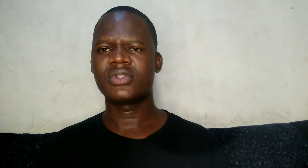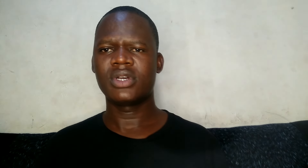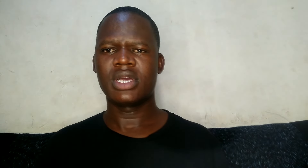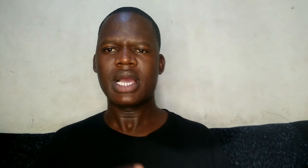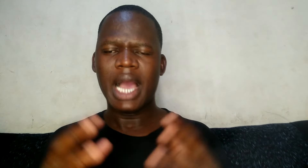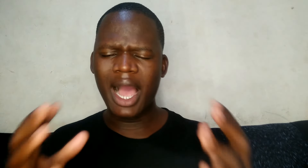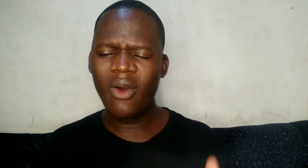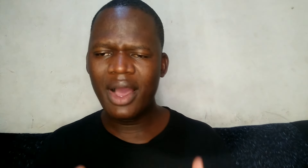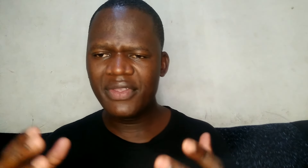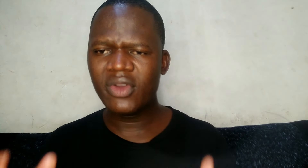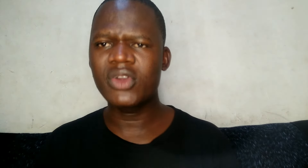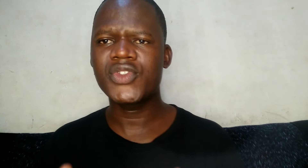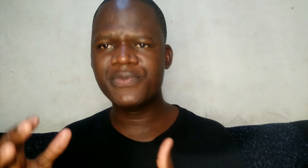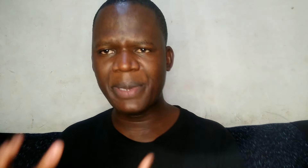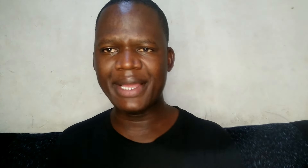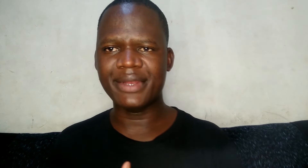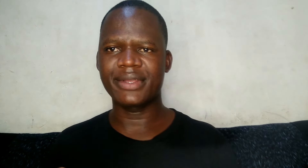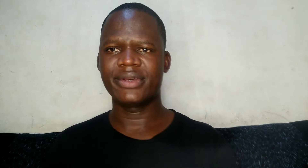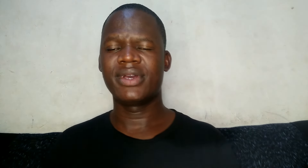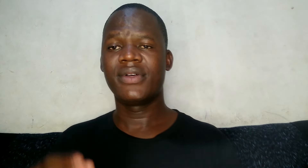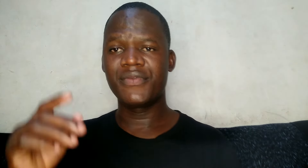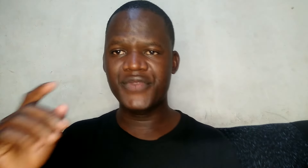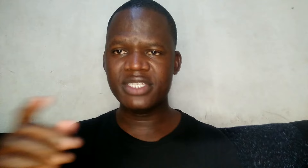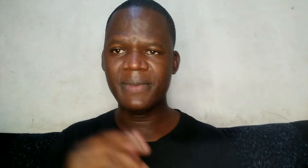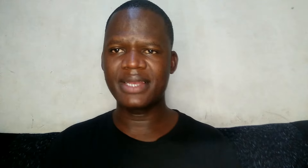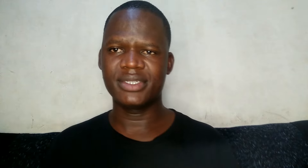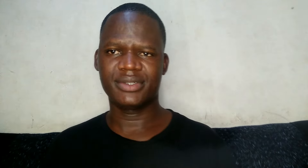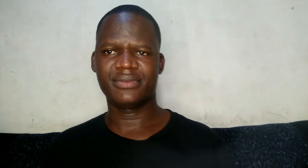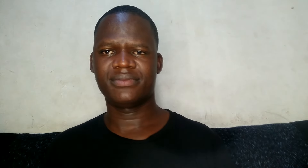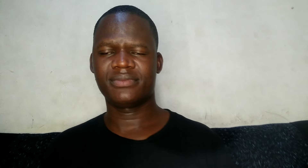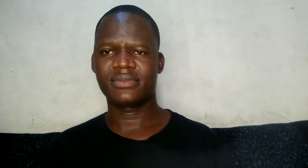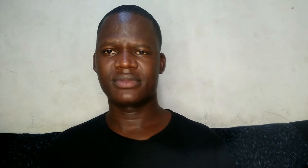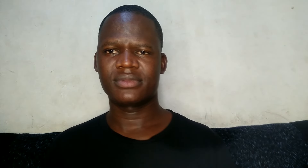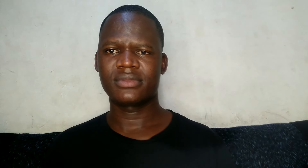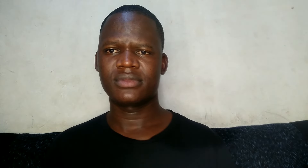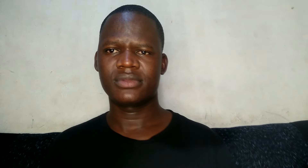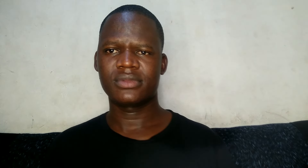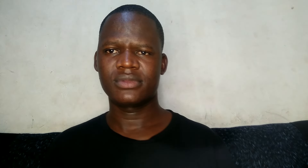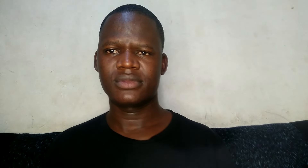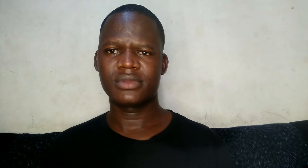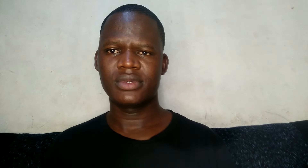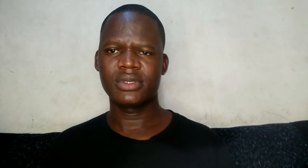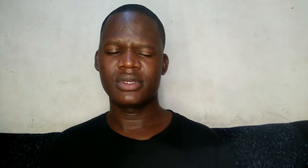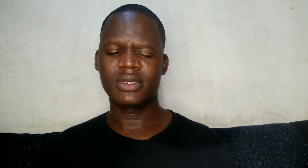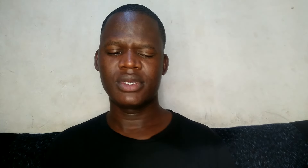taxation, how are they going to spend this money?